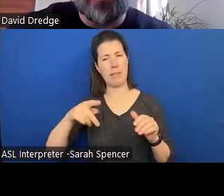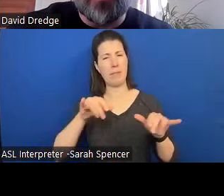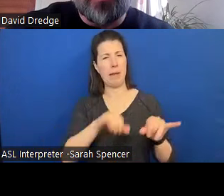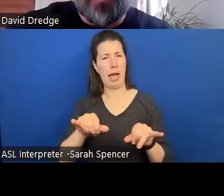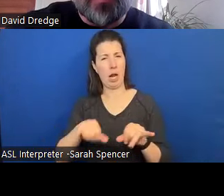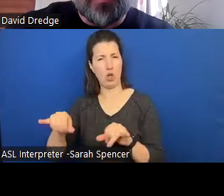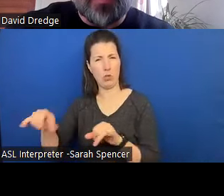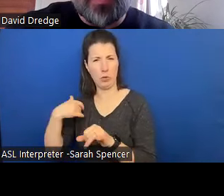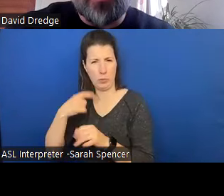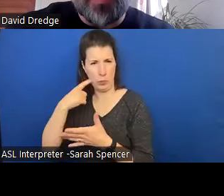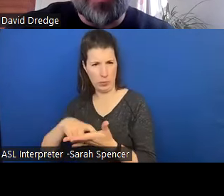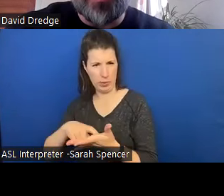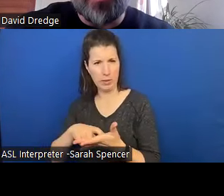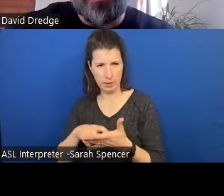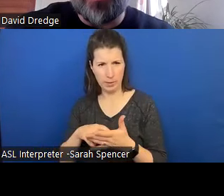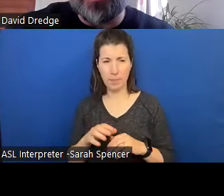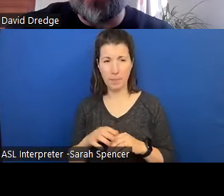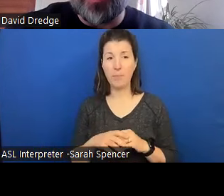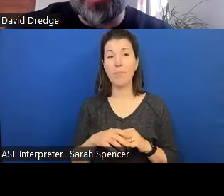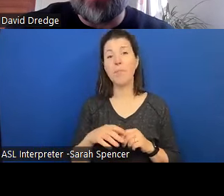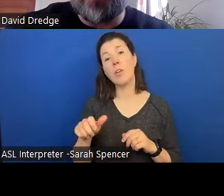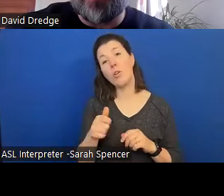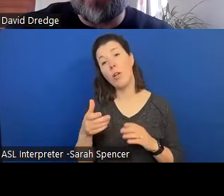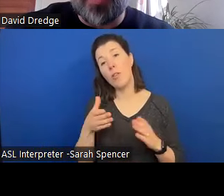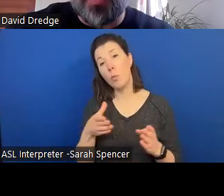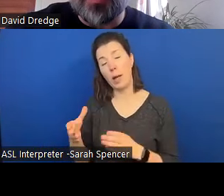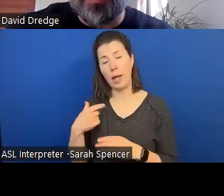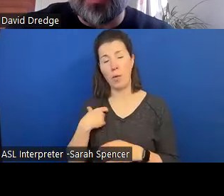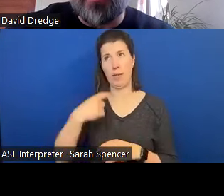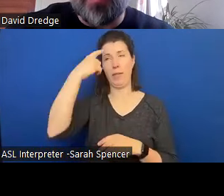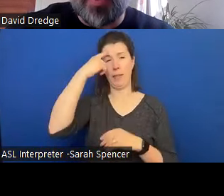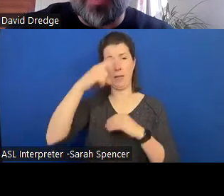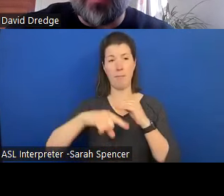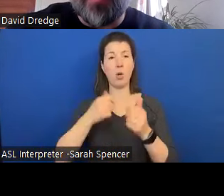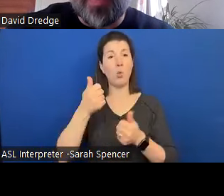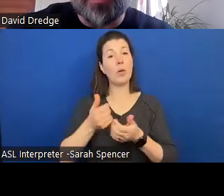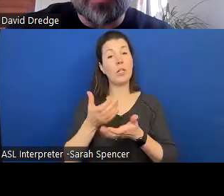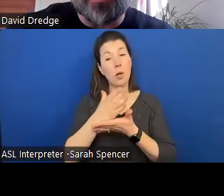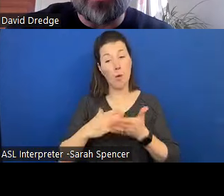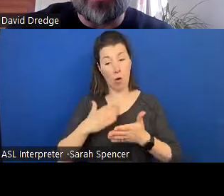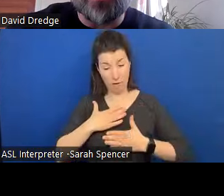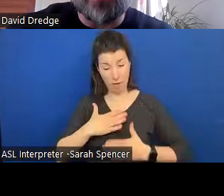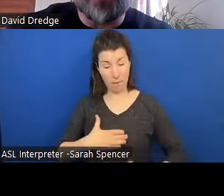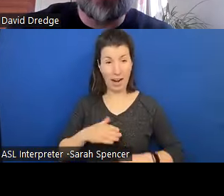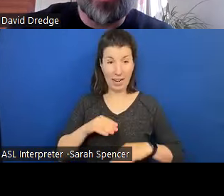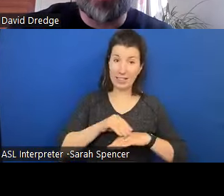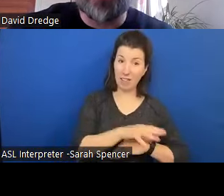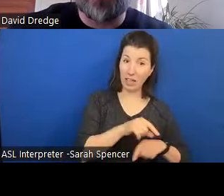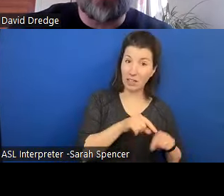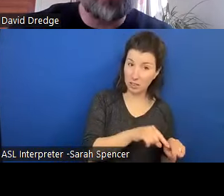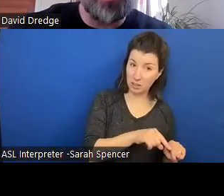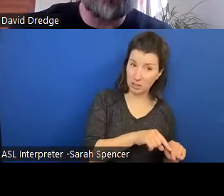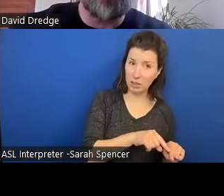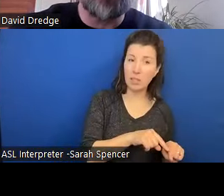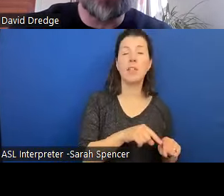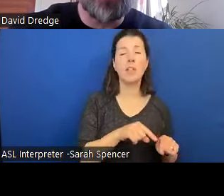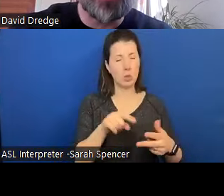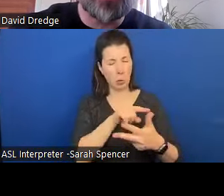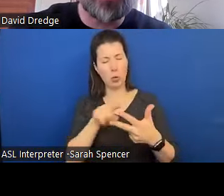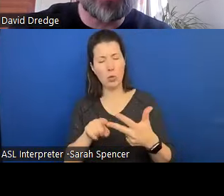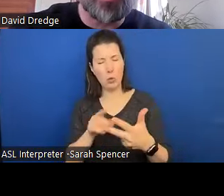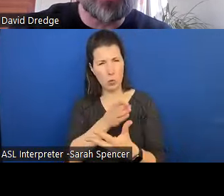So another way we think about this is which parts of the body are affected. And there's basically three main